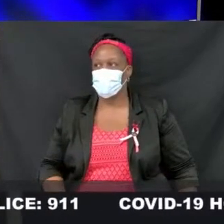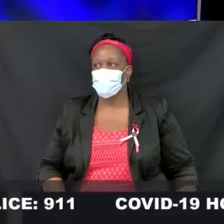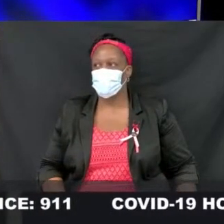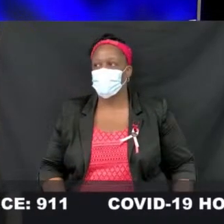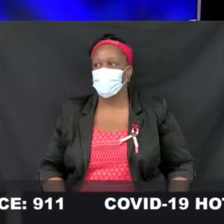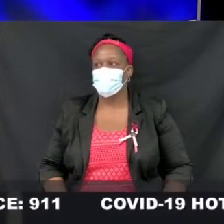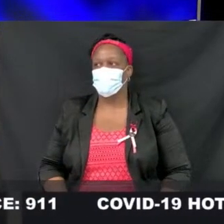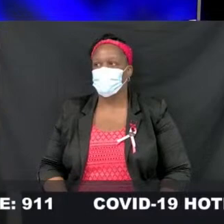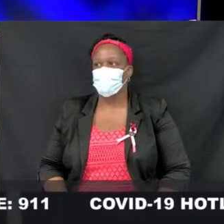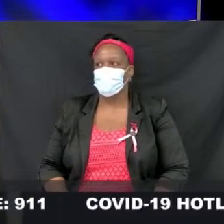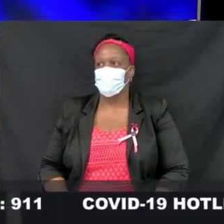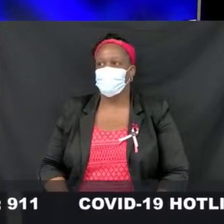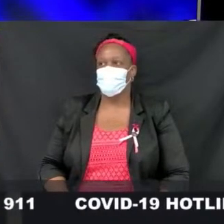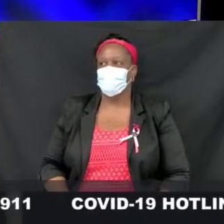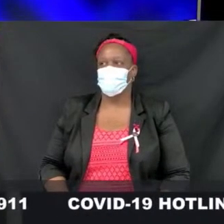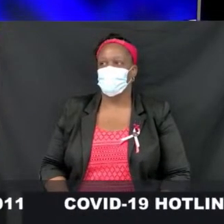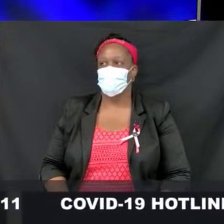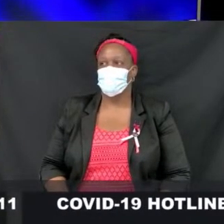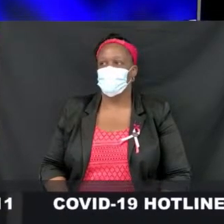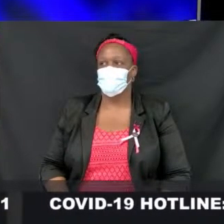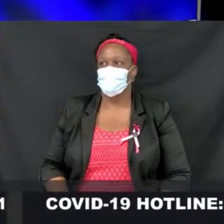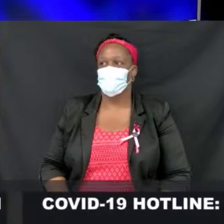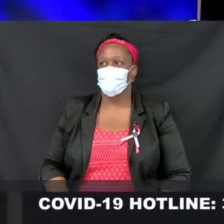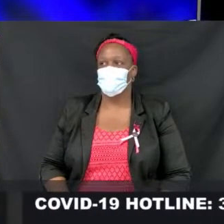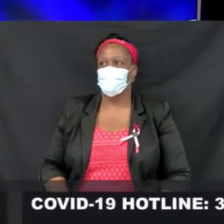heard you mention